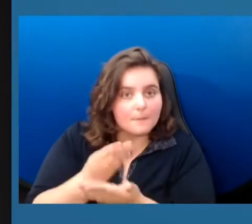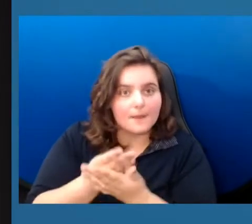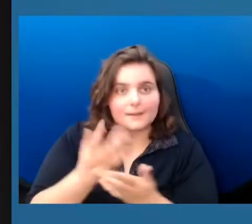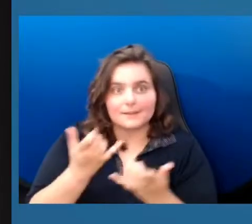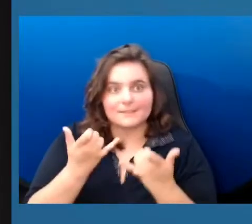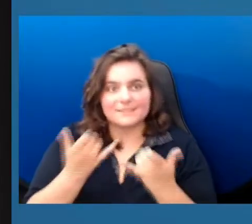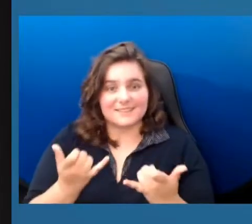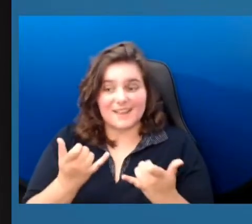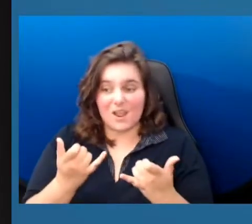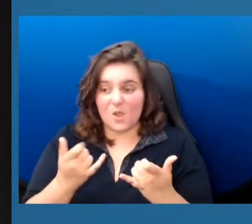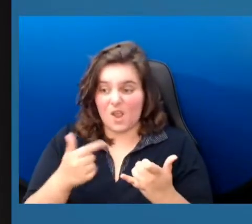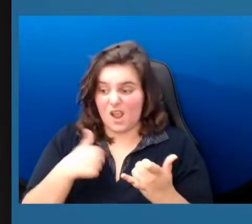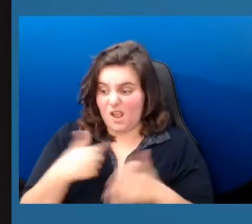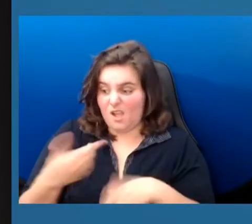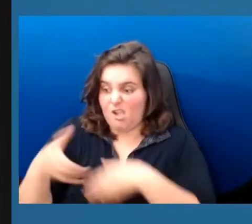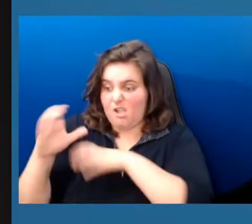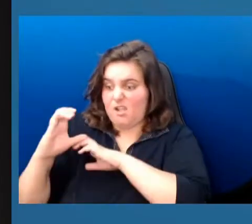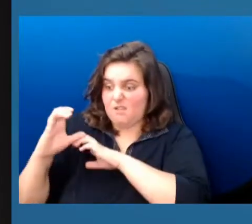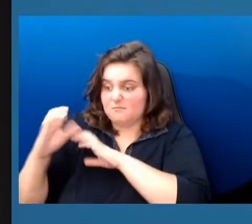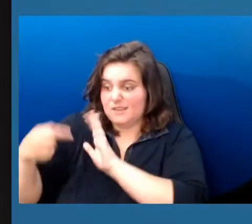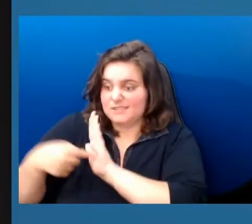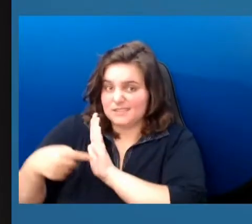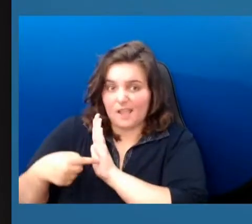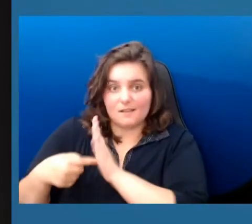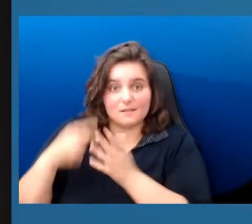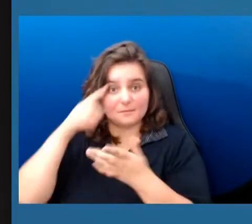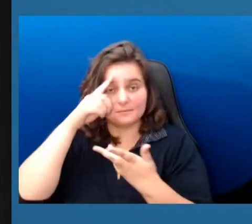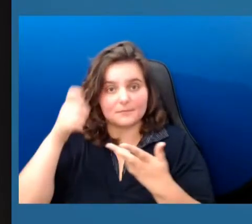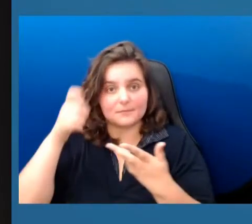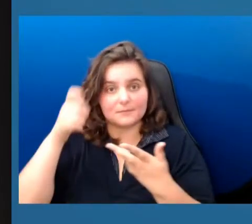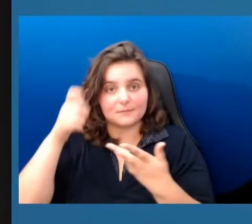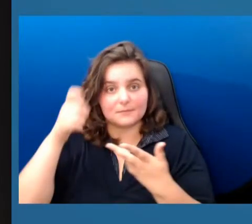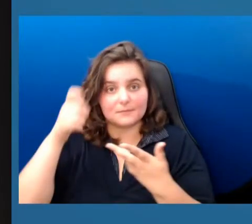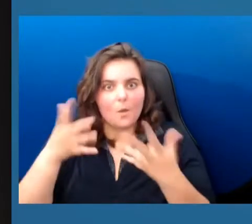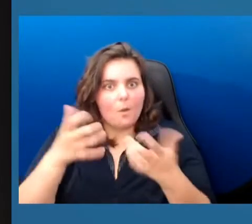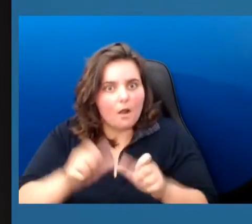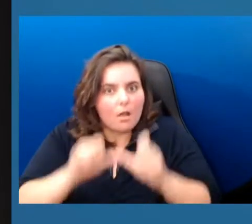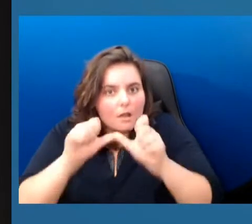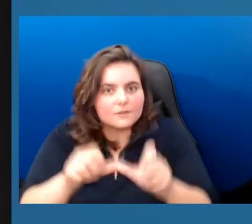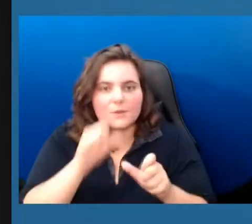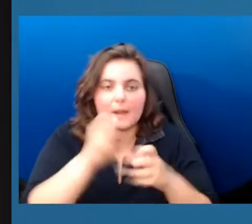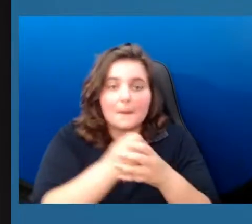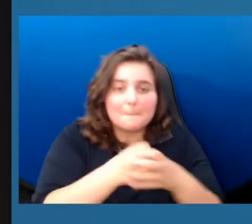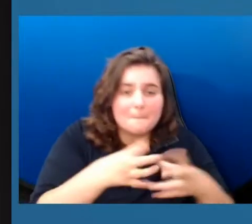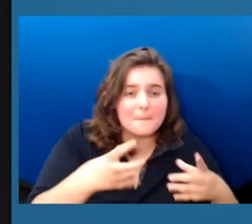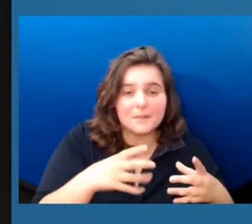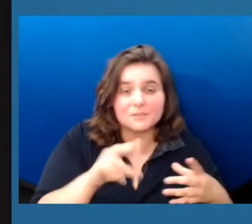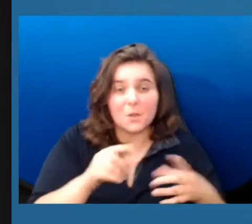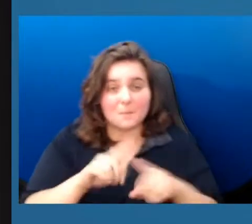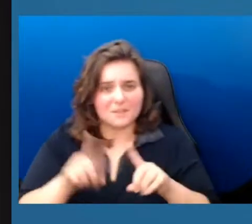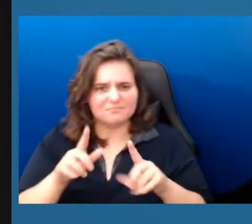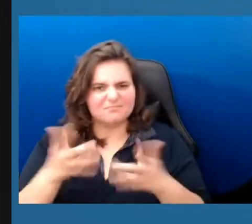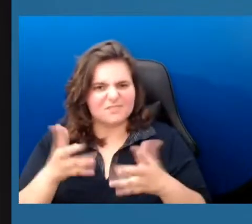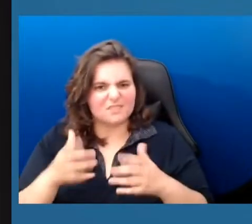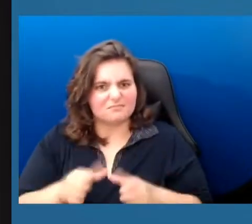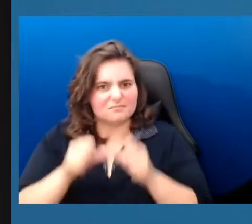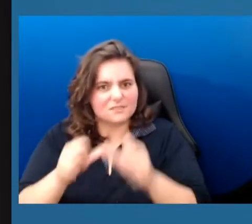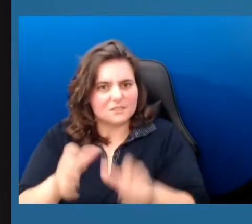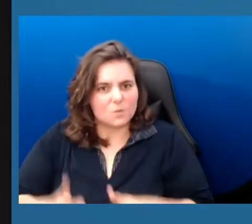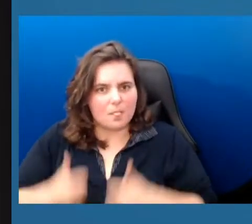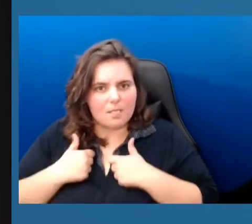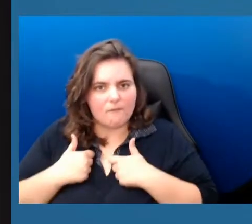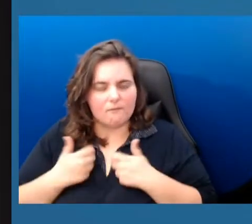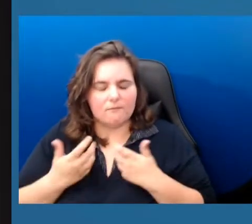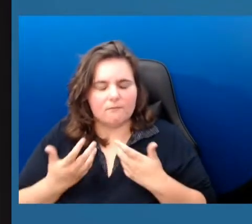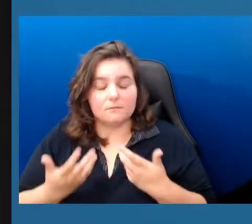afloat, not to expand, not to grow, but just to survive. And so as small businesses were paying off the debt that